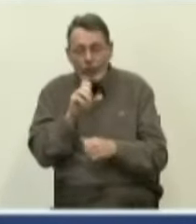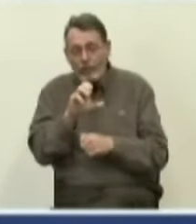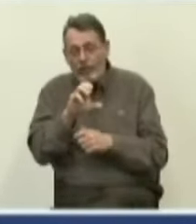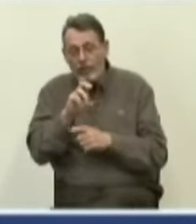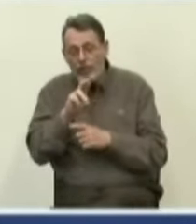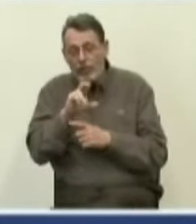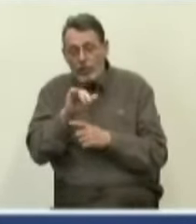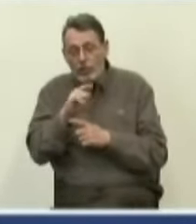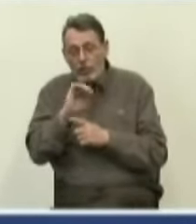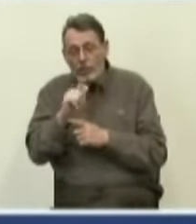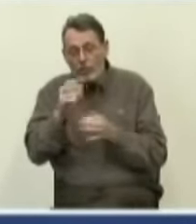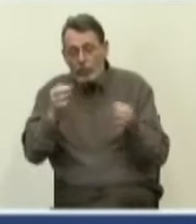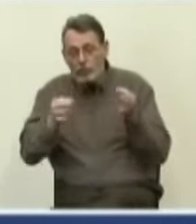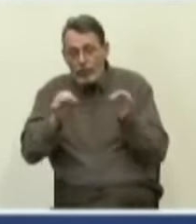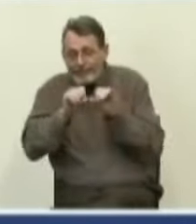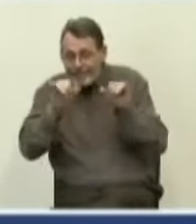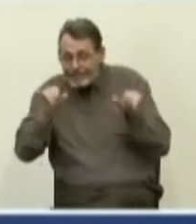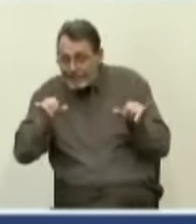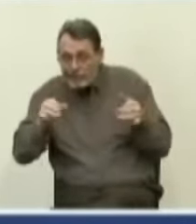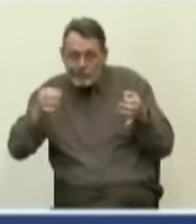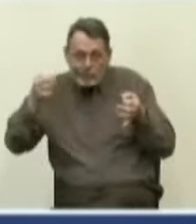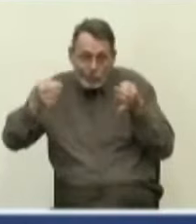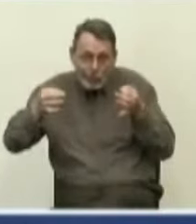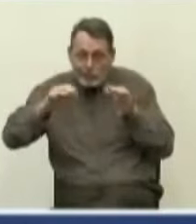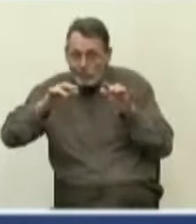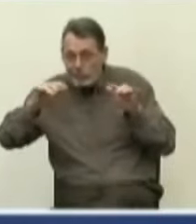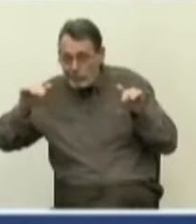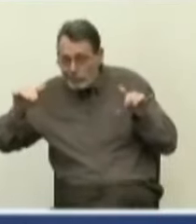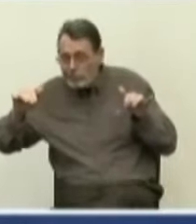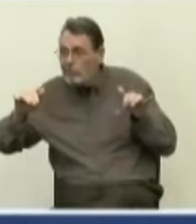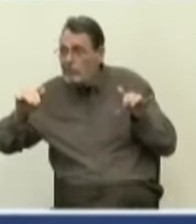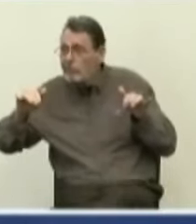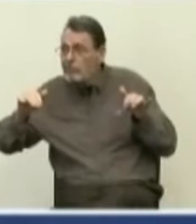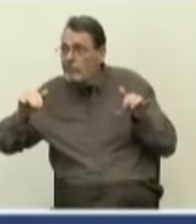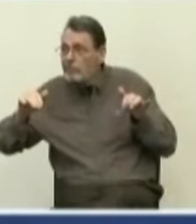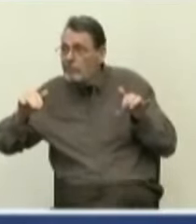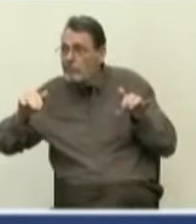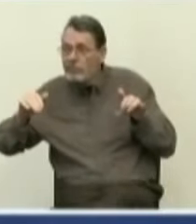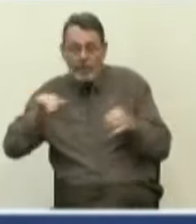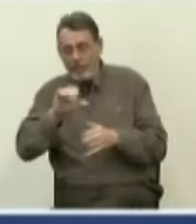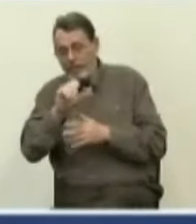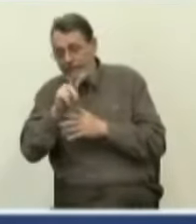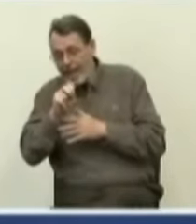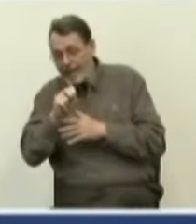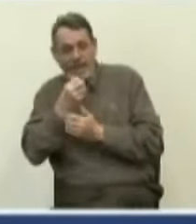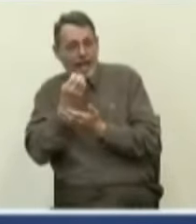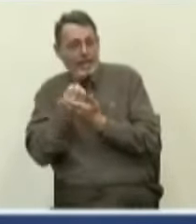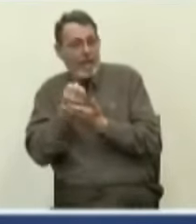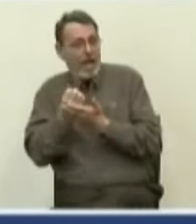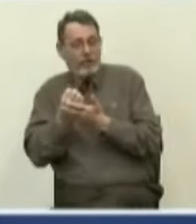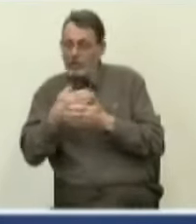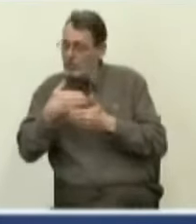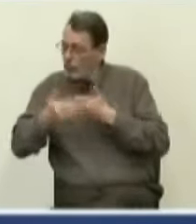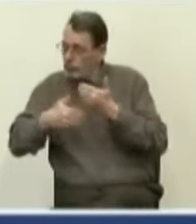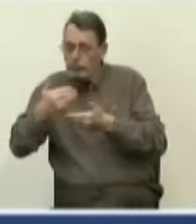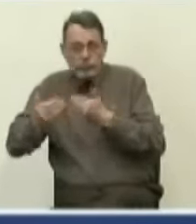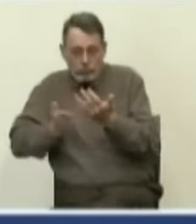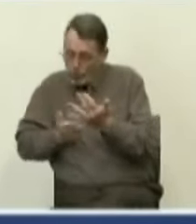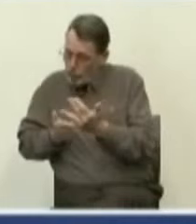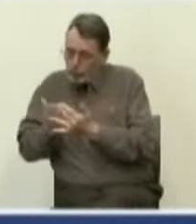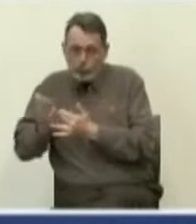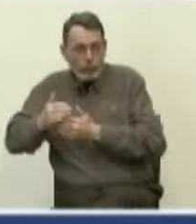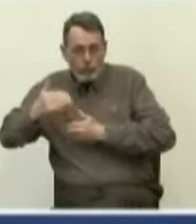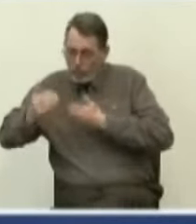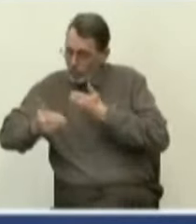justice system, you know, the case and the evidence will go its course through the criminal